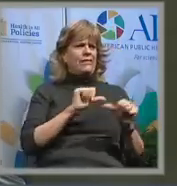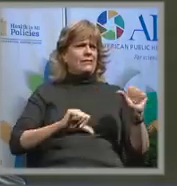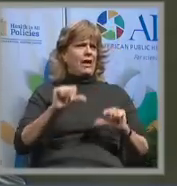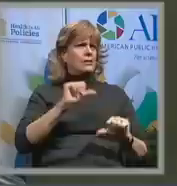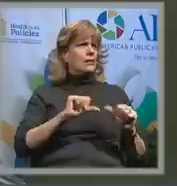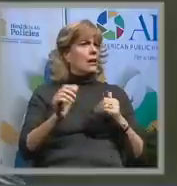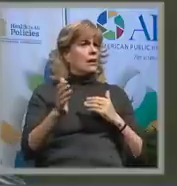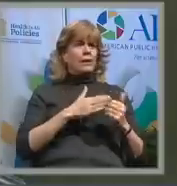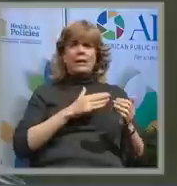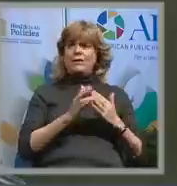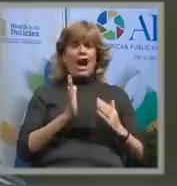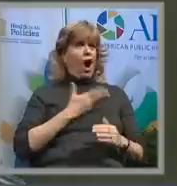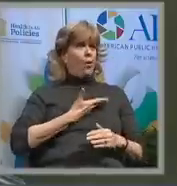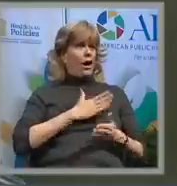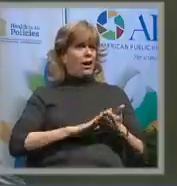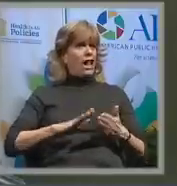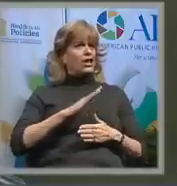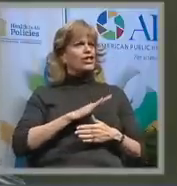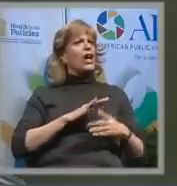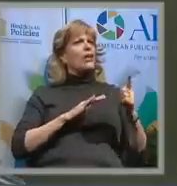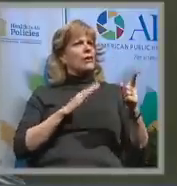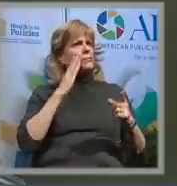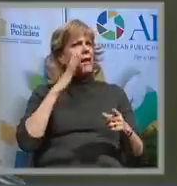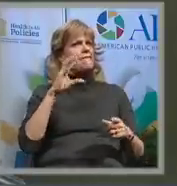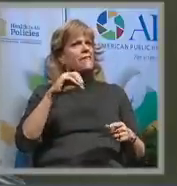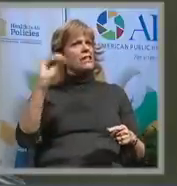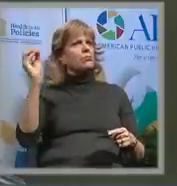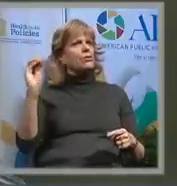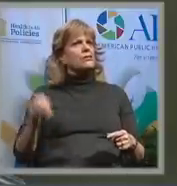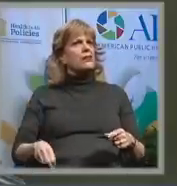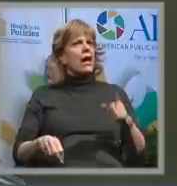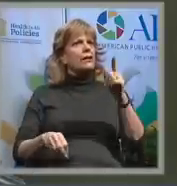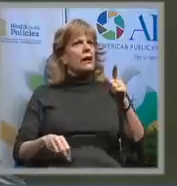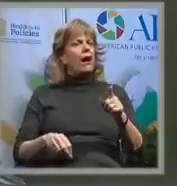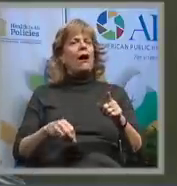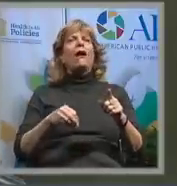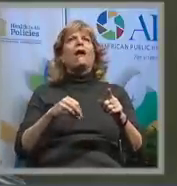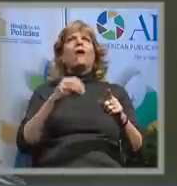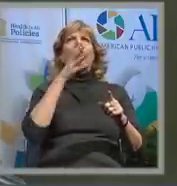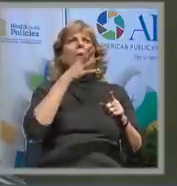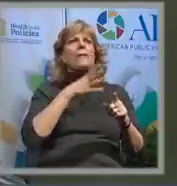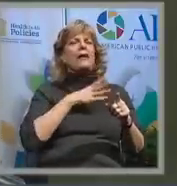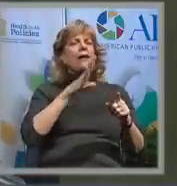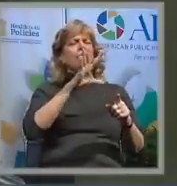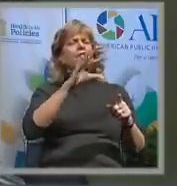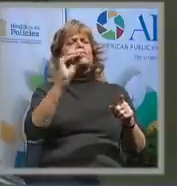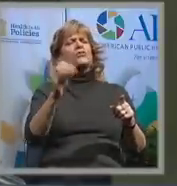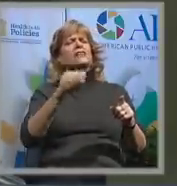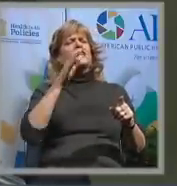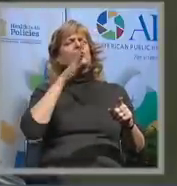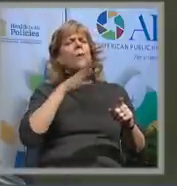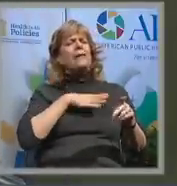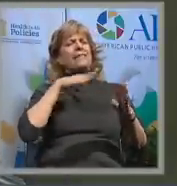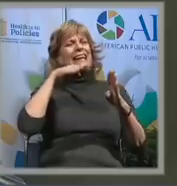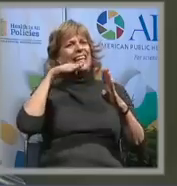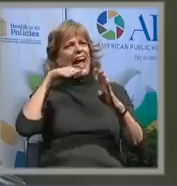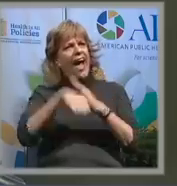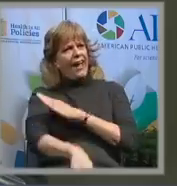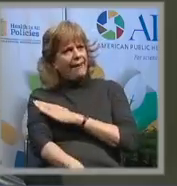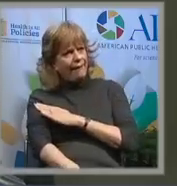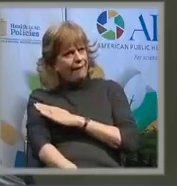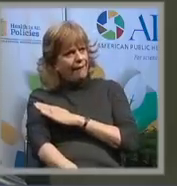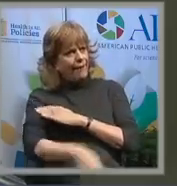in technology, there's been a 50% decline in women majoring in computer science in the last 30 years. Every challenge we face, whether it's